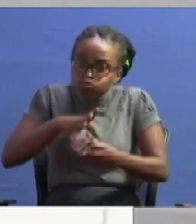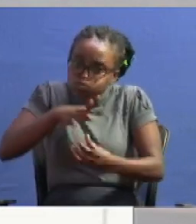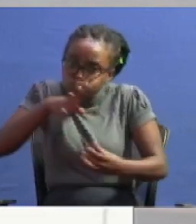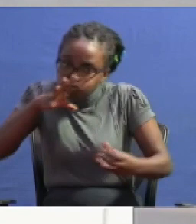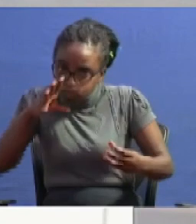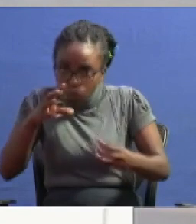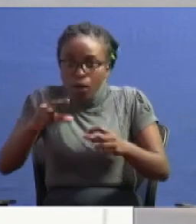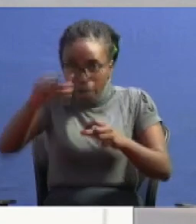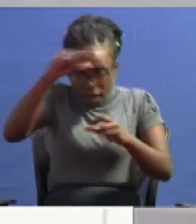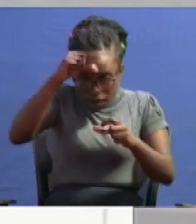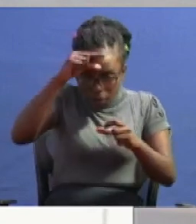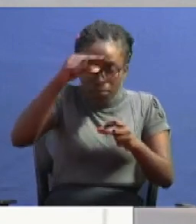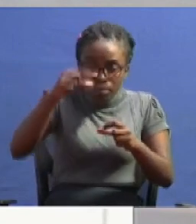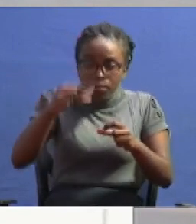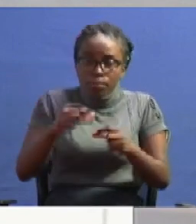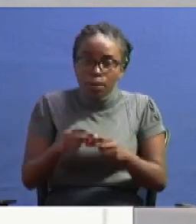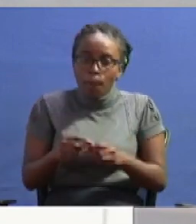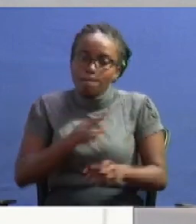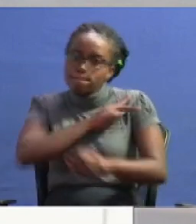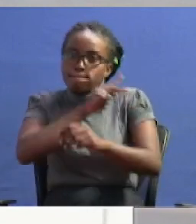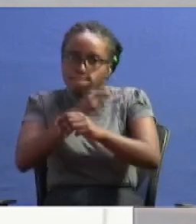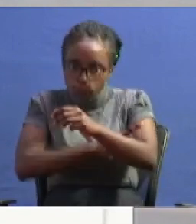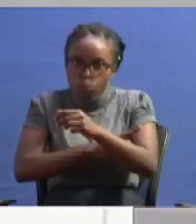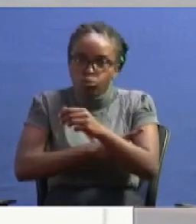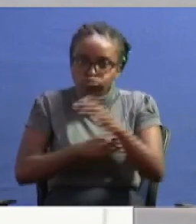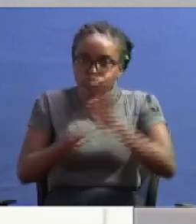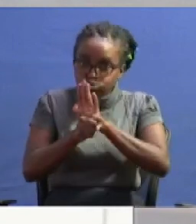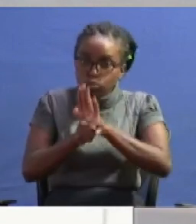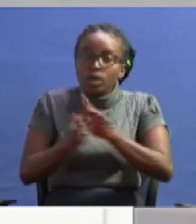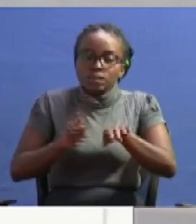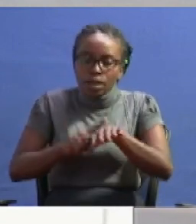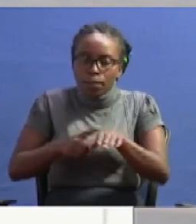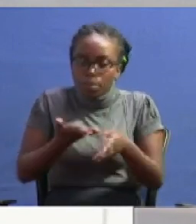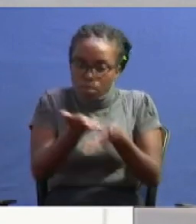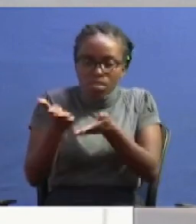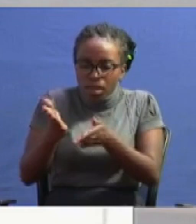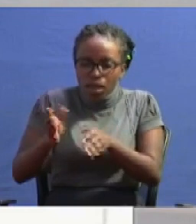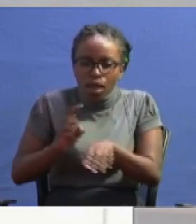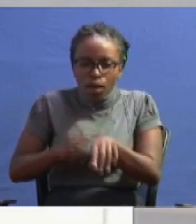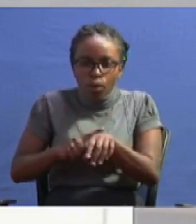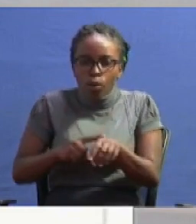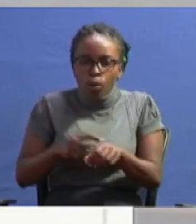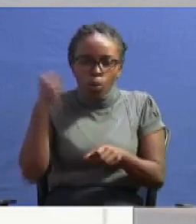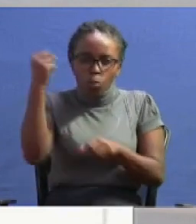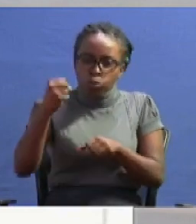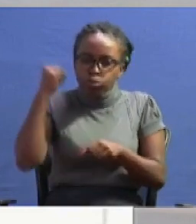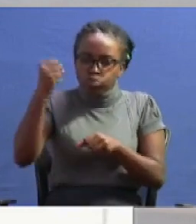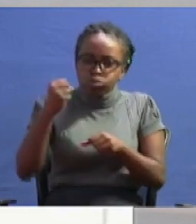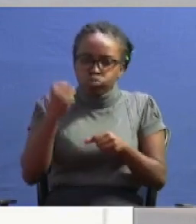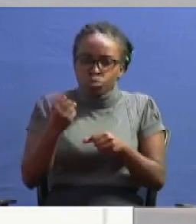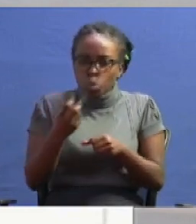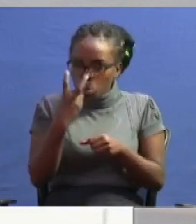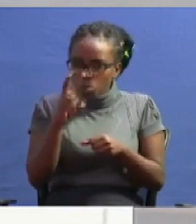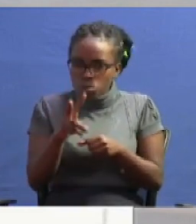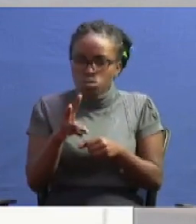government against all odds. Well, when you look at his personality now as a person in terms of politics, don't you think this is a man